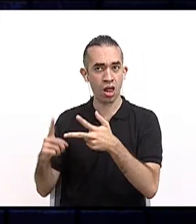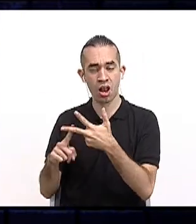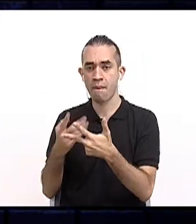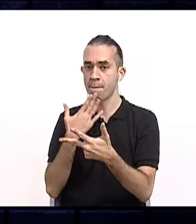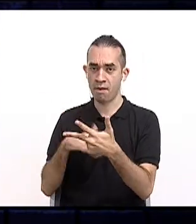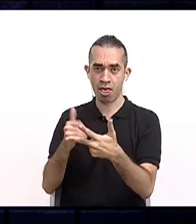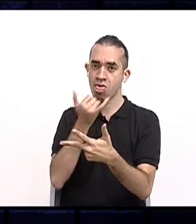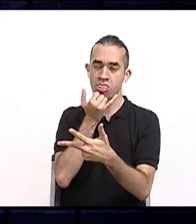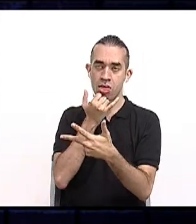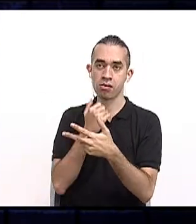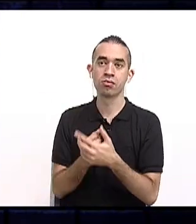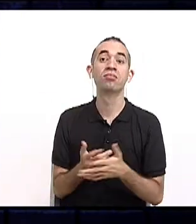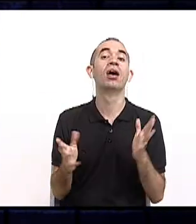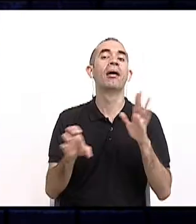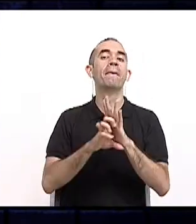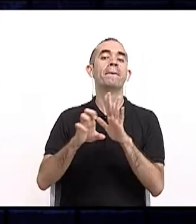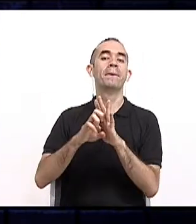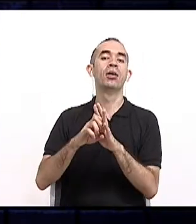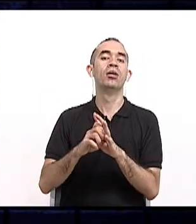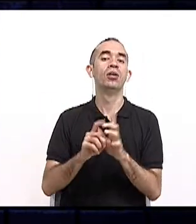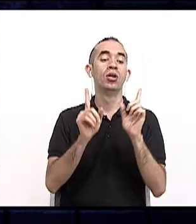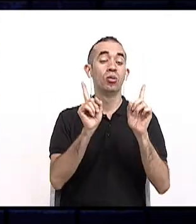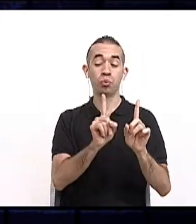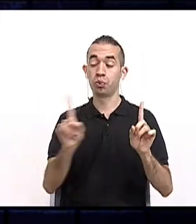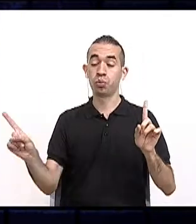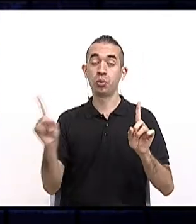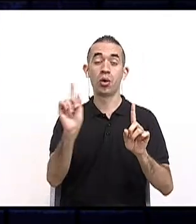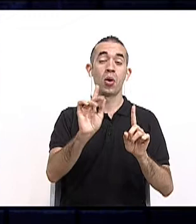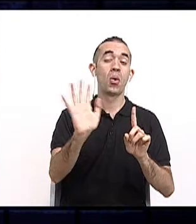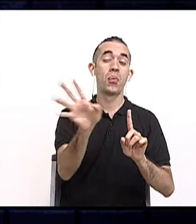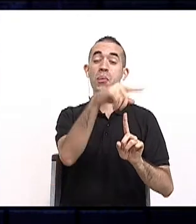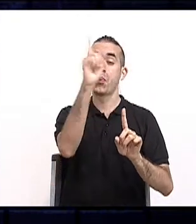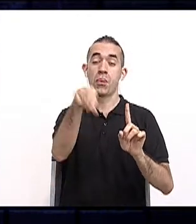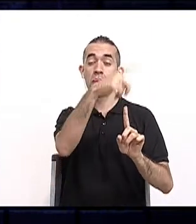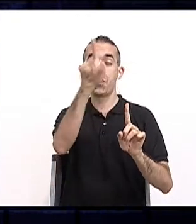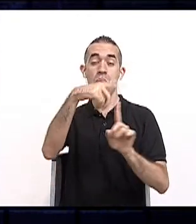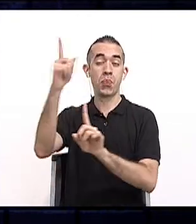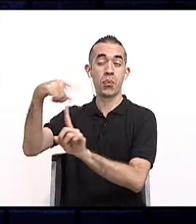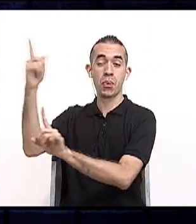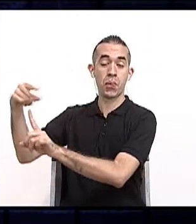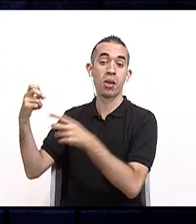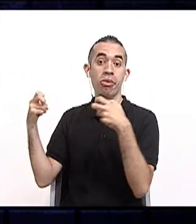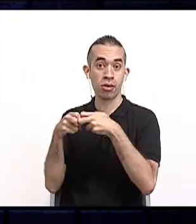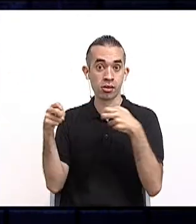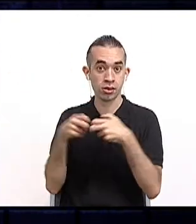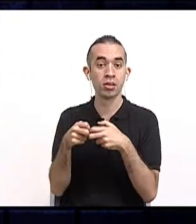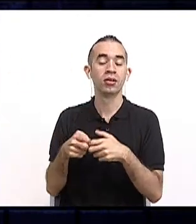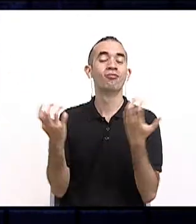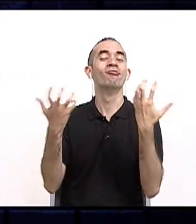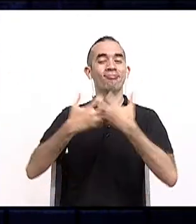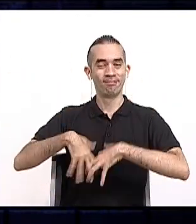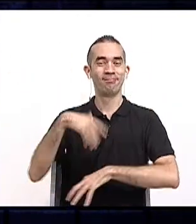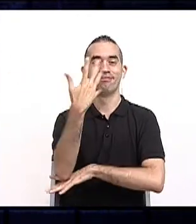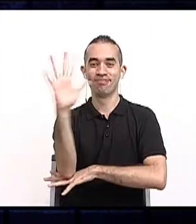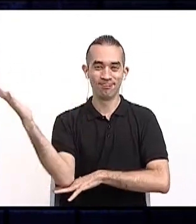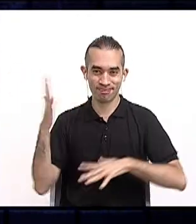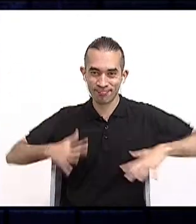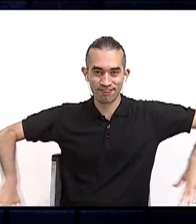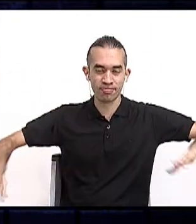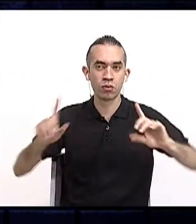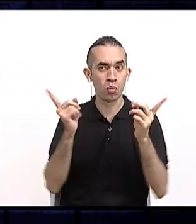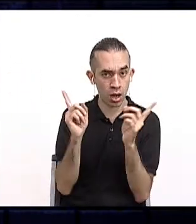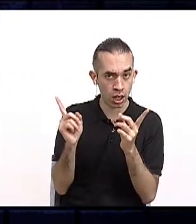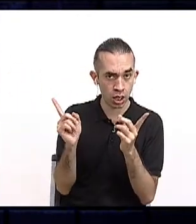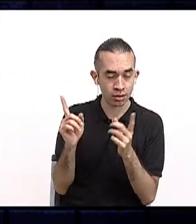Wind-generated electricity is sustainable. So what is the example? What is the synonym in that case? It